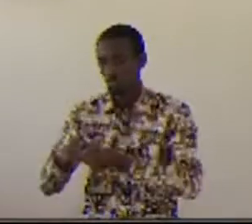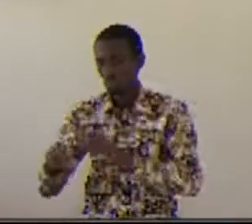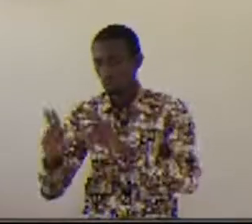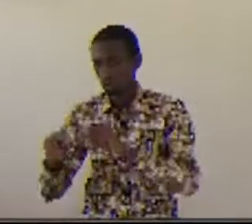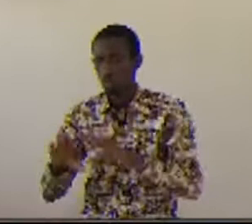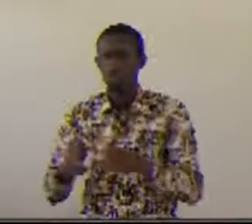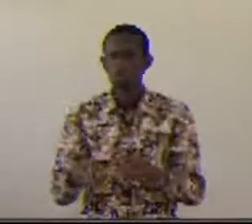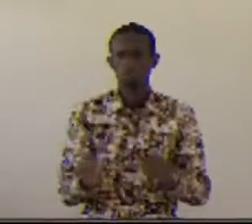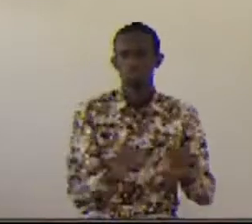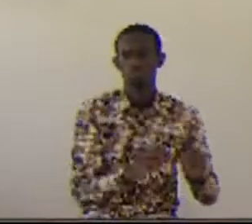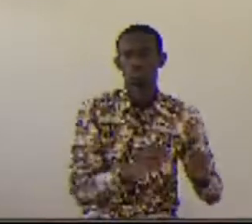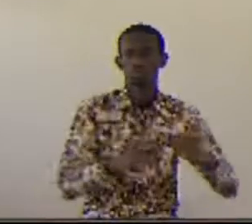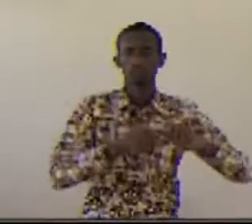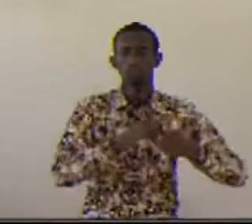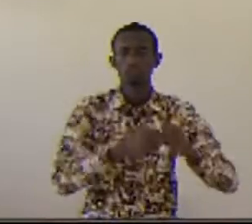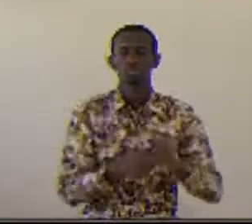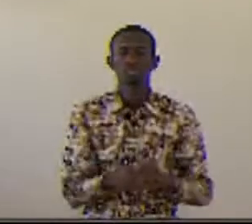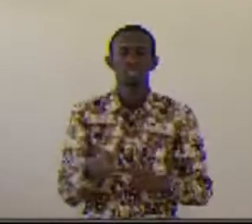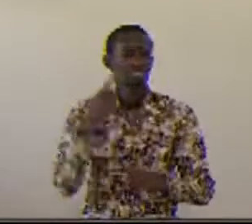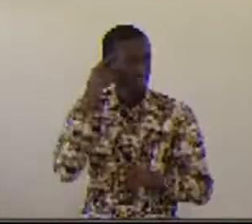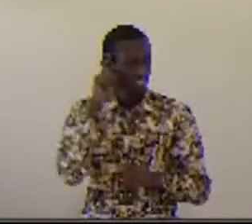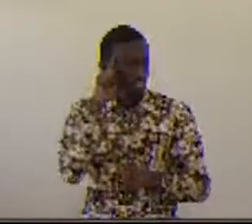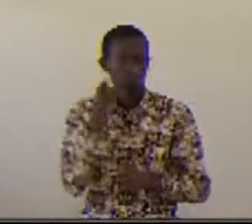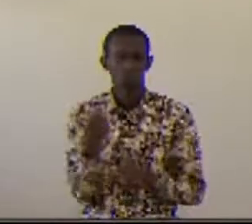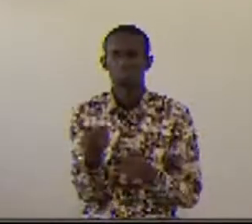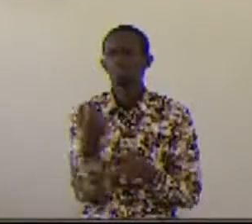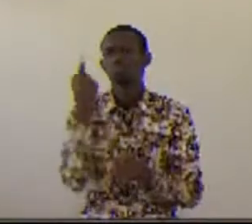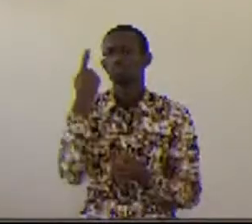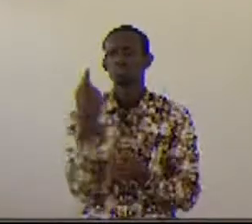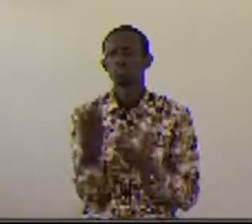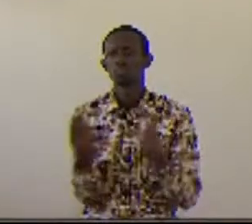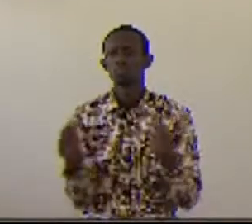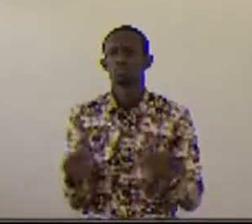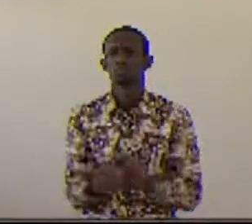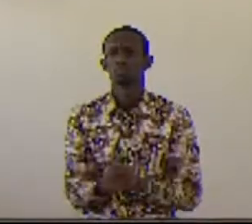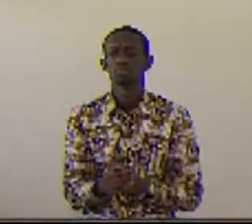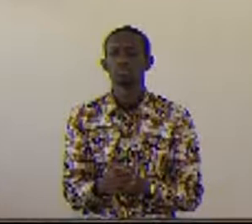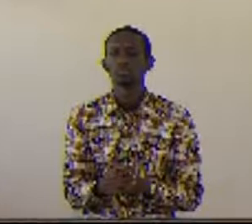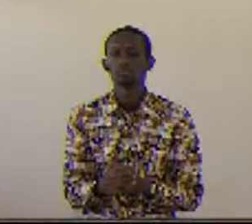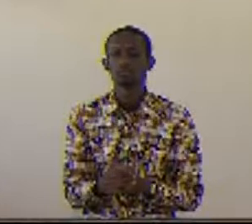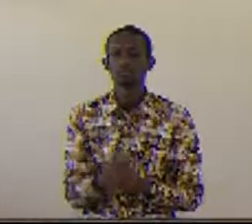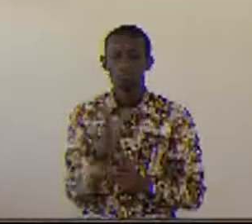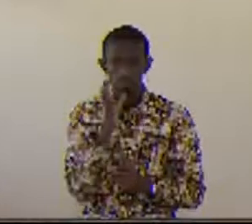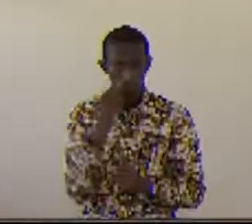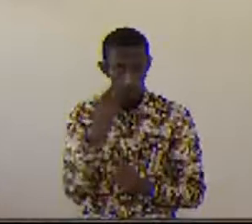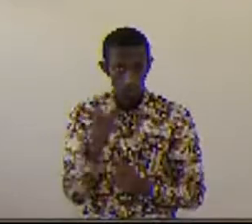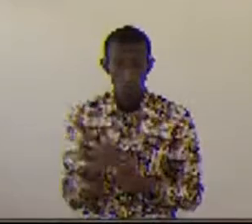is very clear and easy to understand. Now let us go through